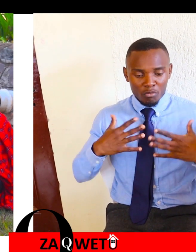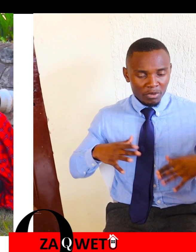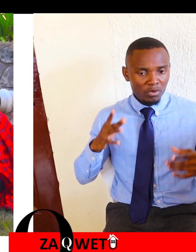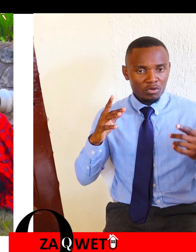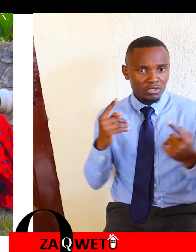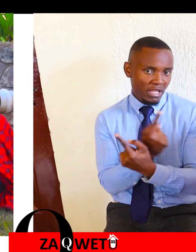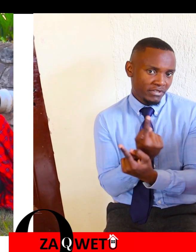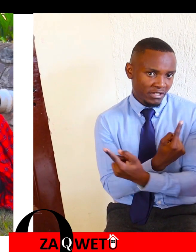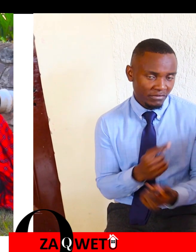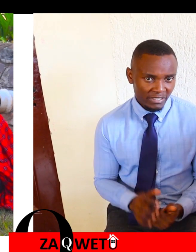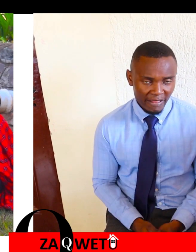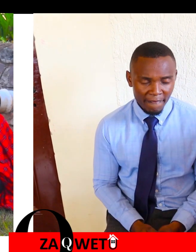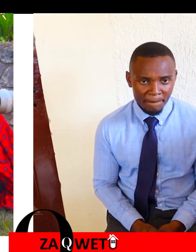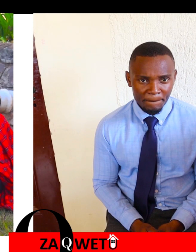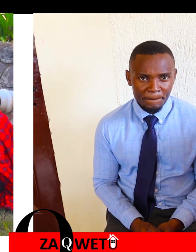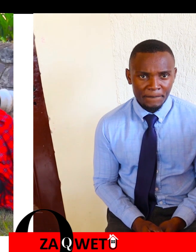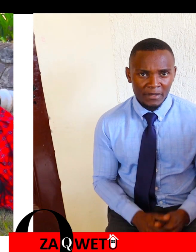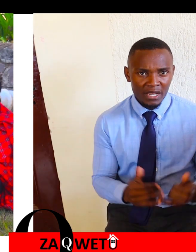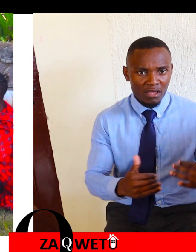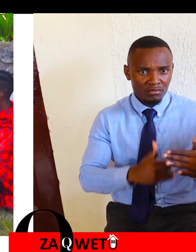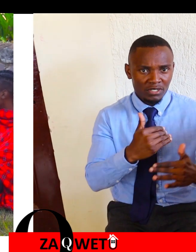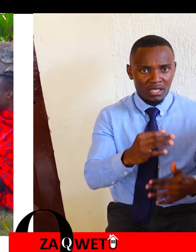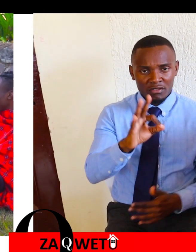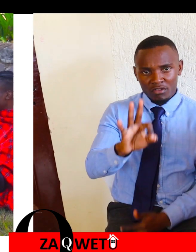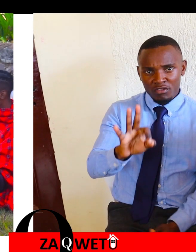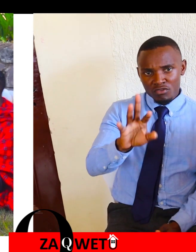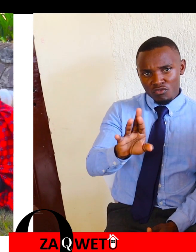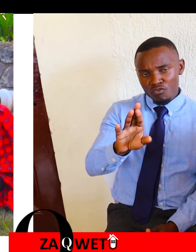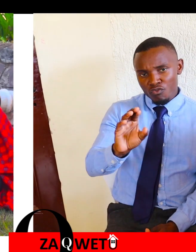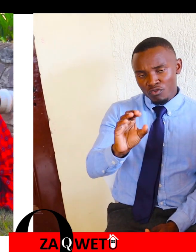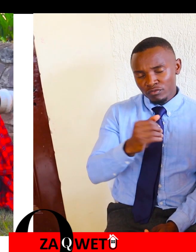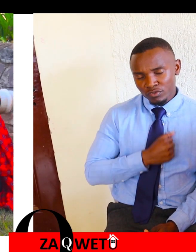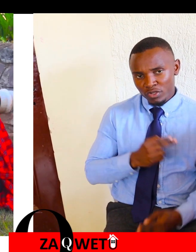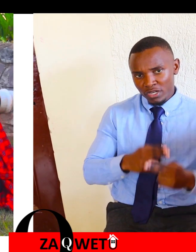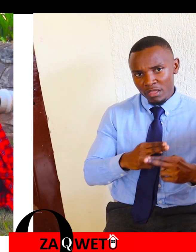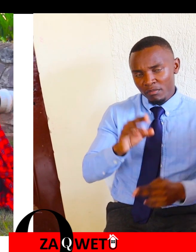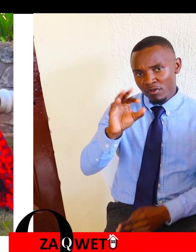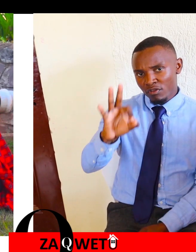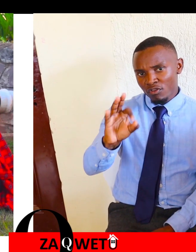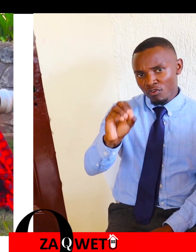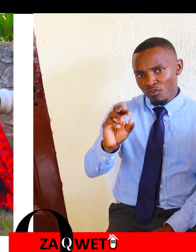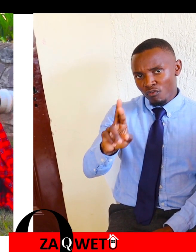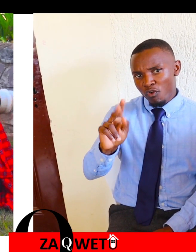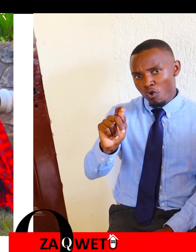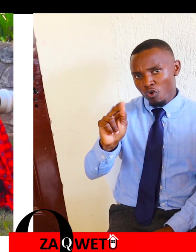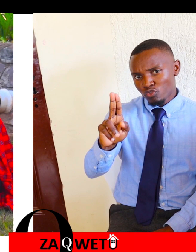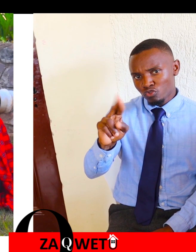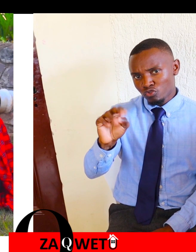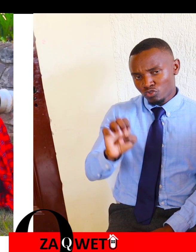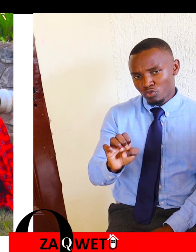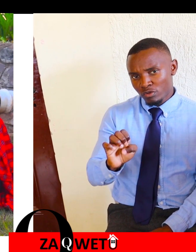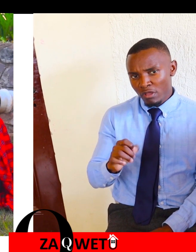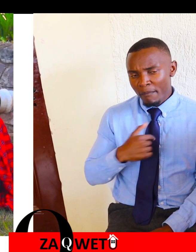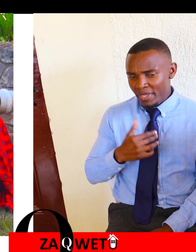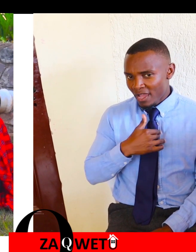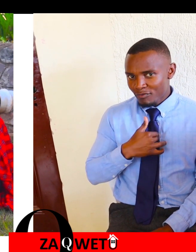These days, watu wako diverse. Exactly. And Fortune. Yes. Fortune nani? Fortune. Actually, I have phonemes. I'm